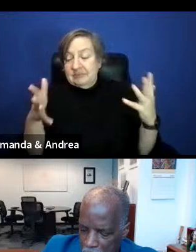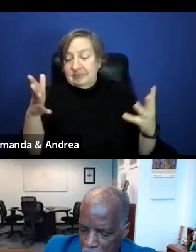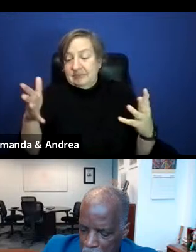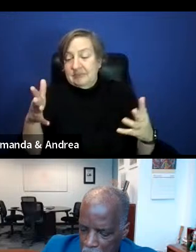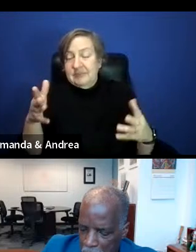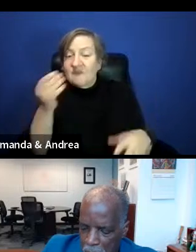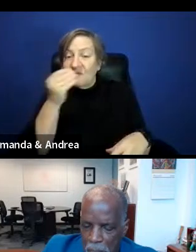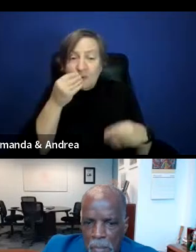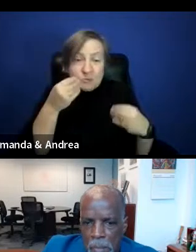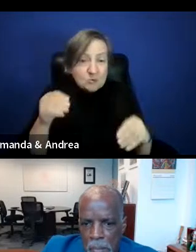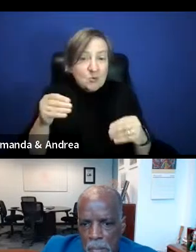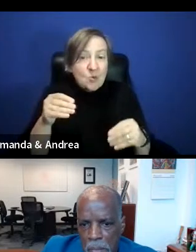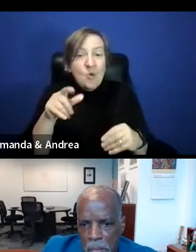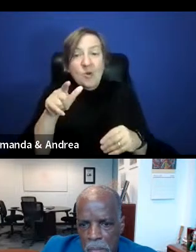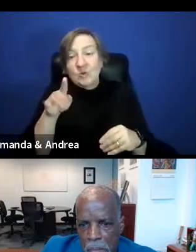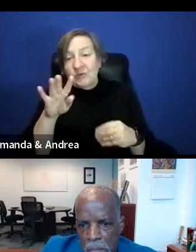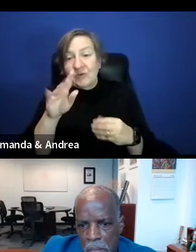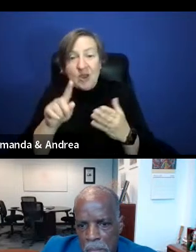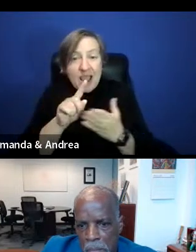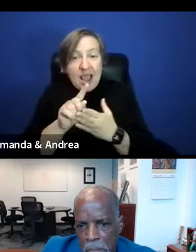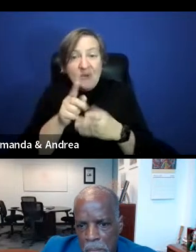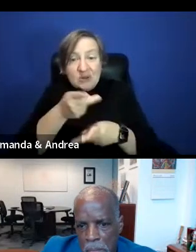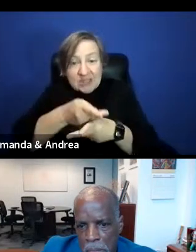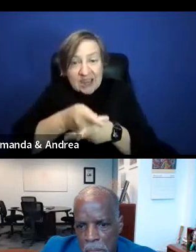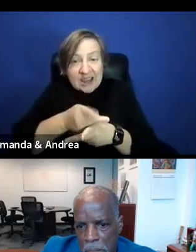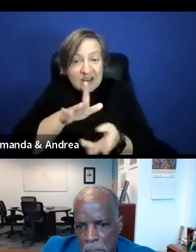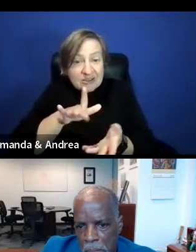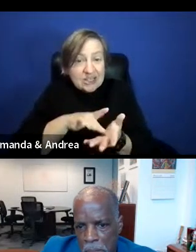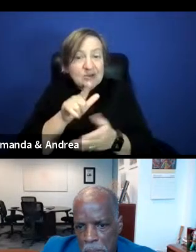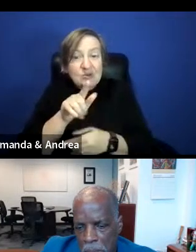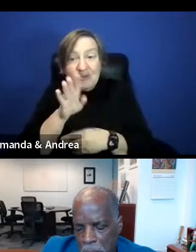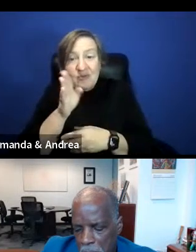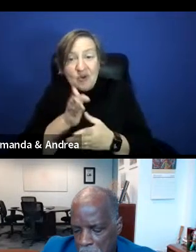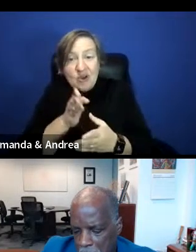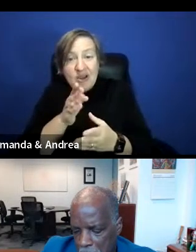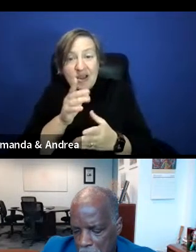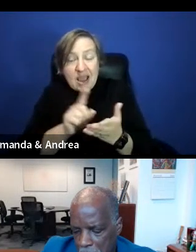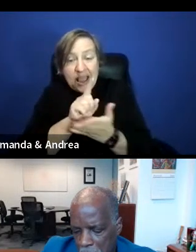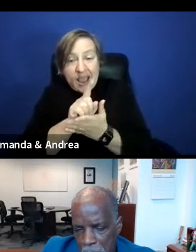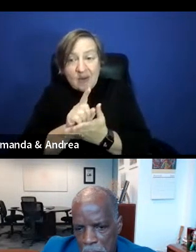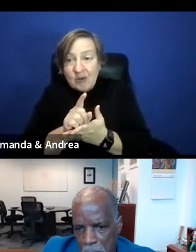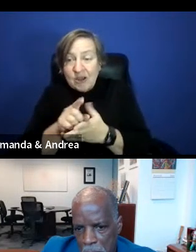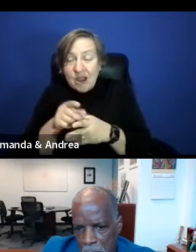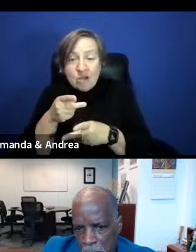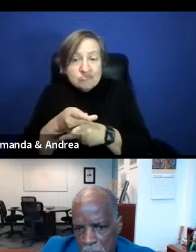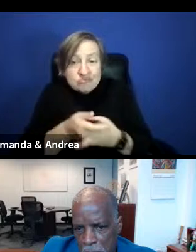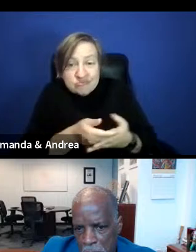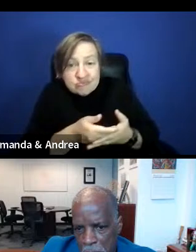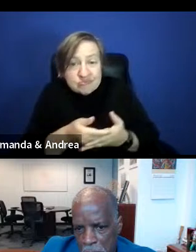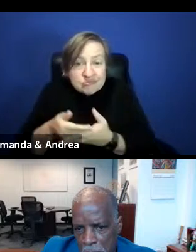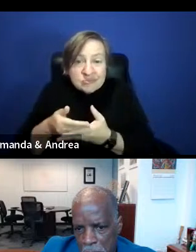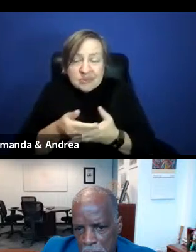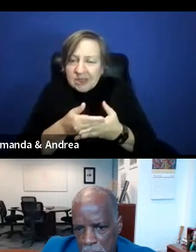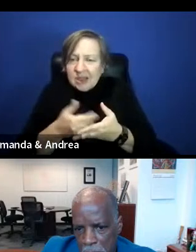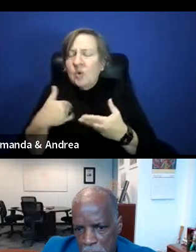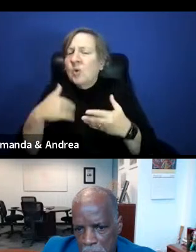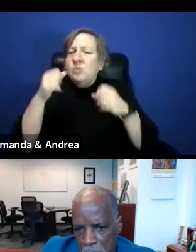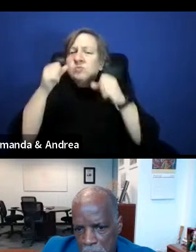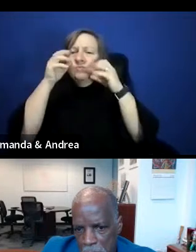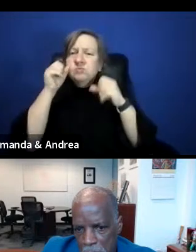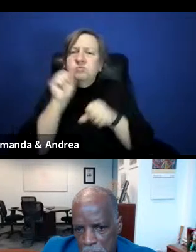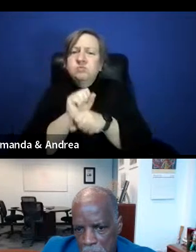grocery stores, 24-hour daycare centers, 24-hour nurseries. I mean, it was really remarkable. So I think